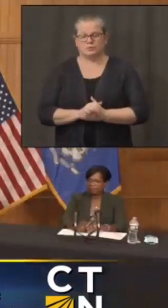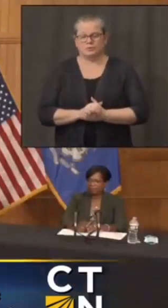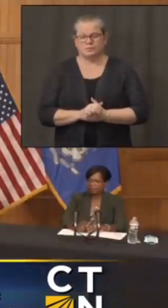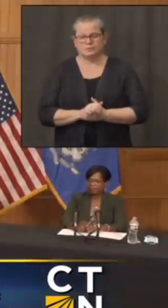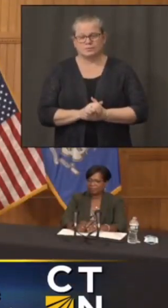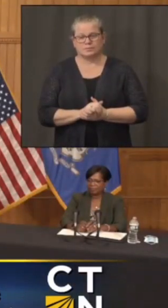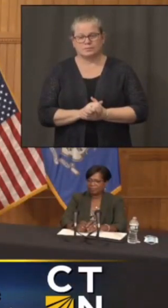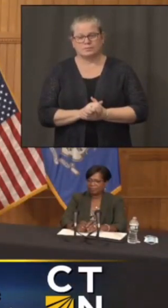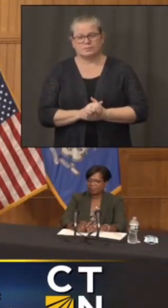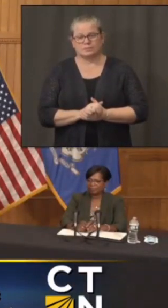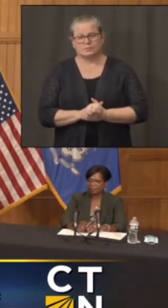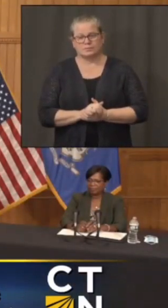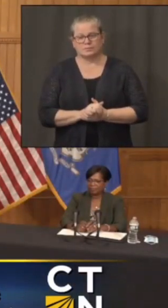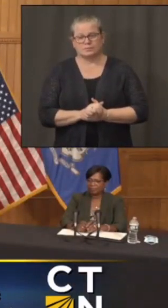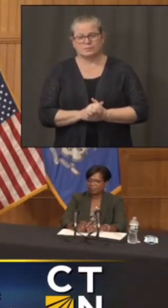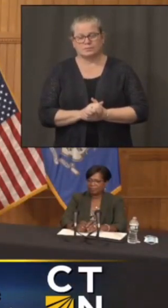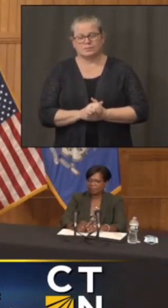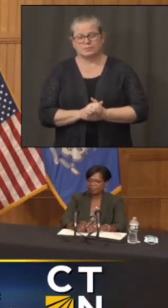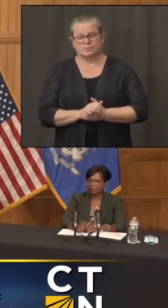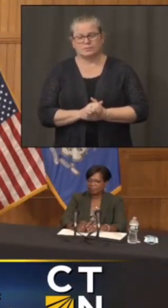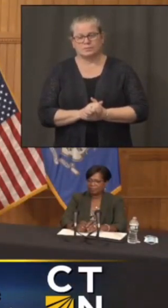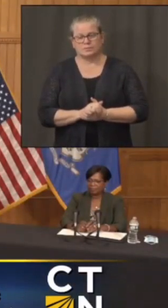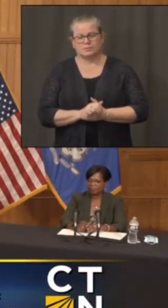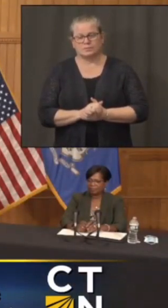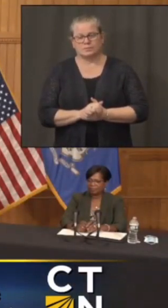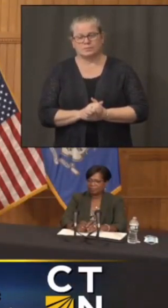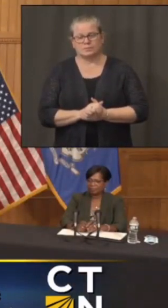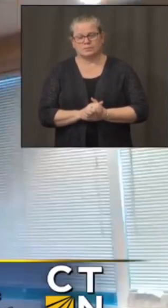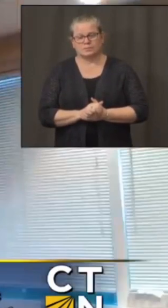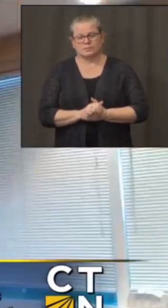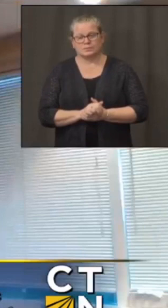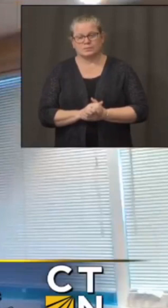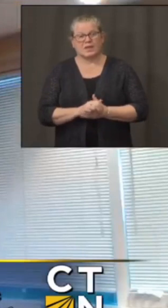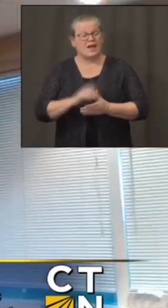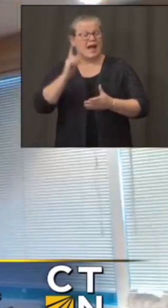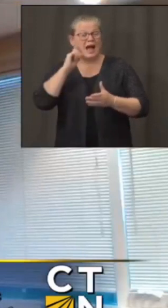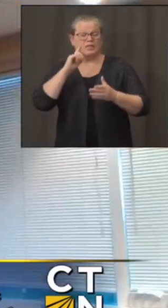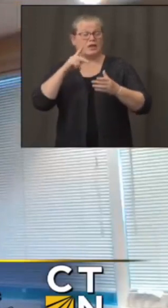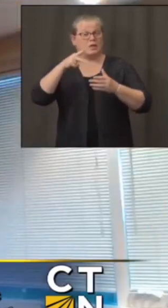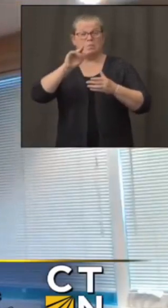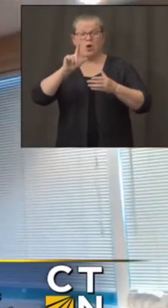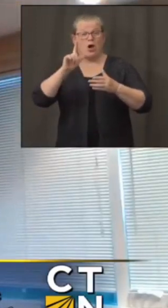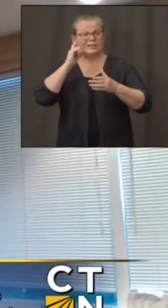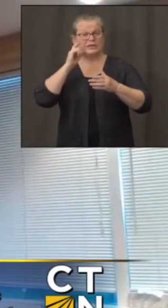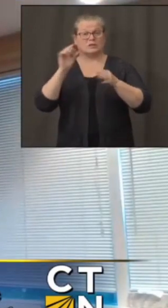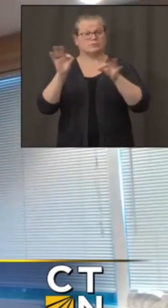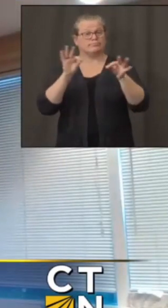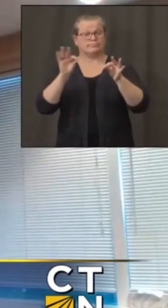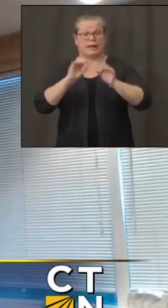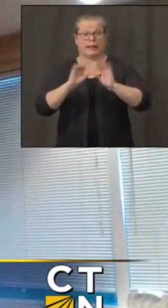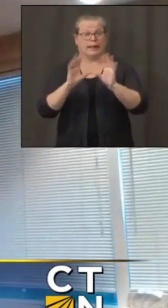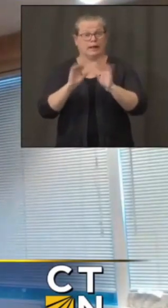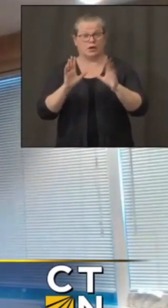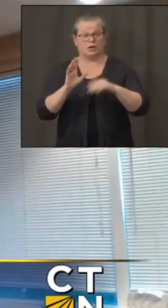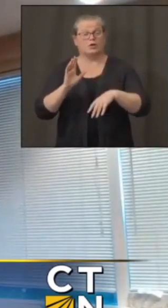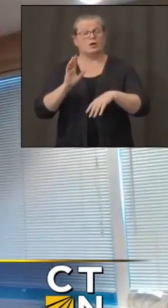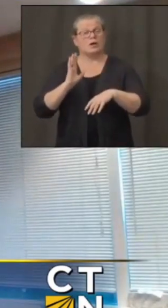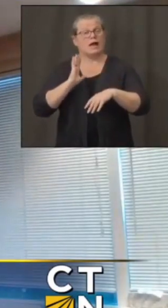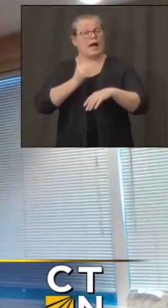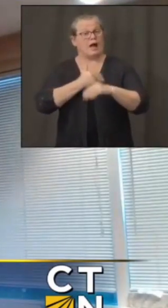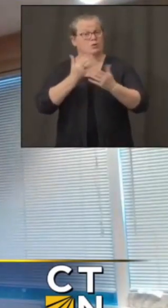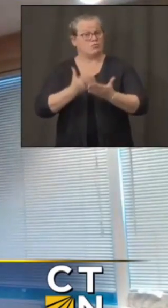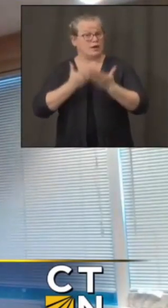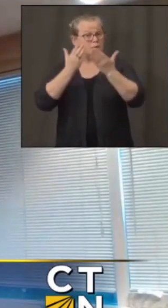So, I think Paul said everything pretty clearly. Our recommendations, as reflected in both